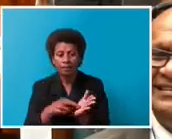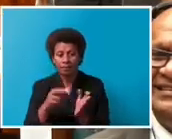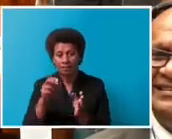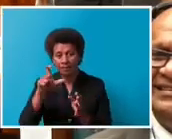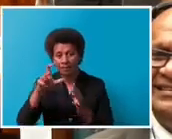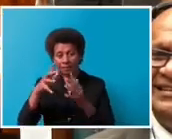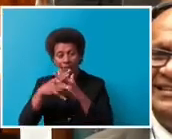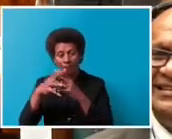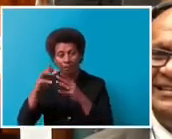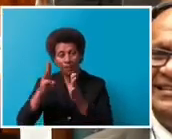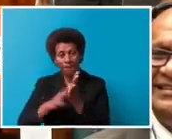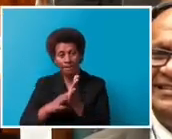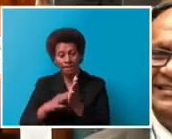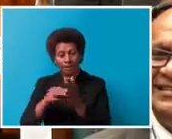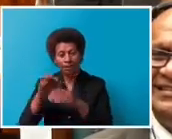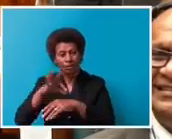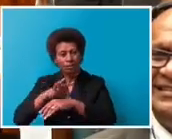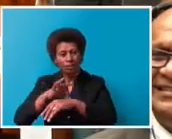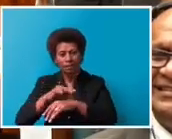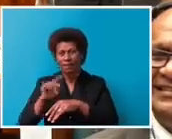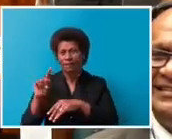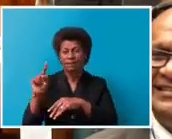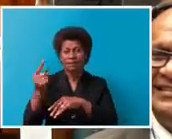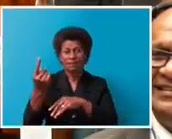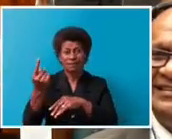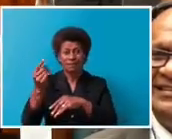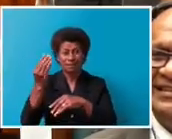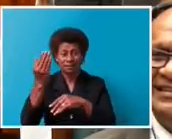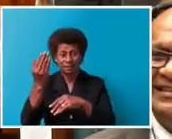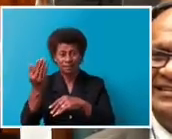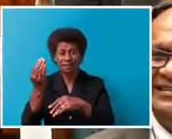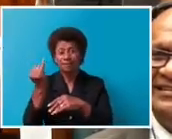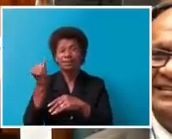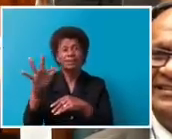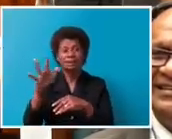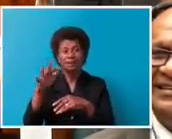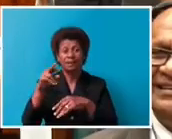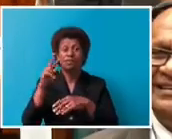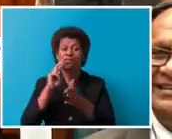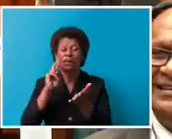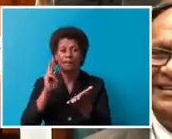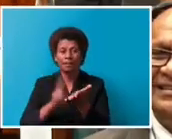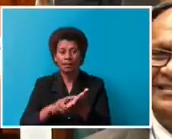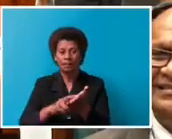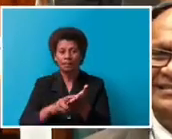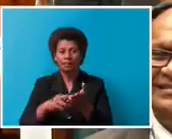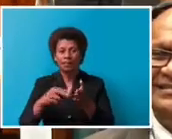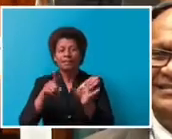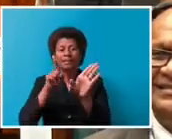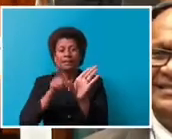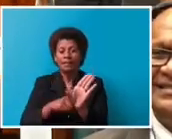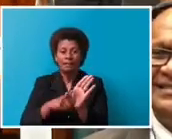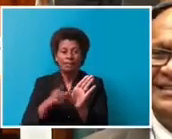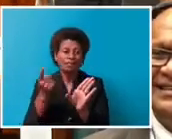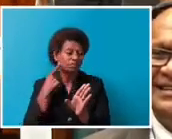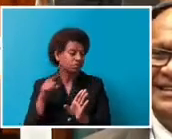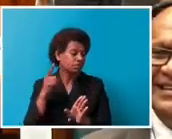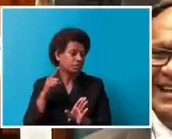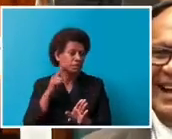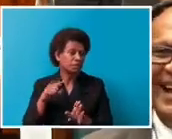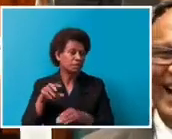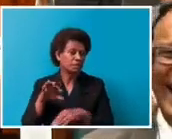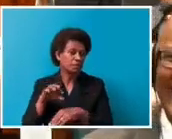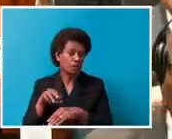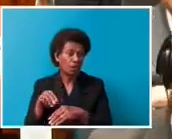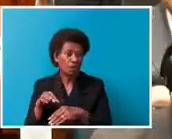hospital, the first line in the Australian government's independent report says, years of neglect. Go and